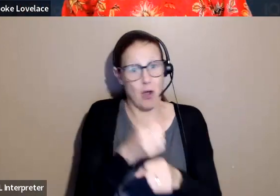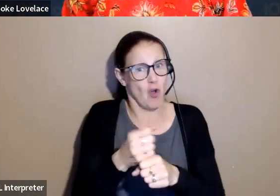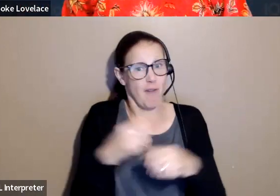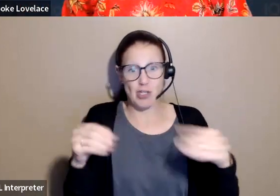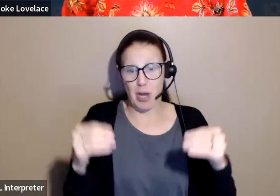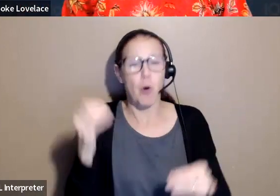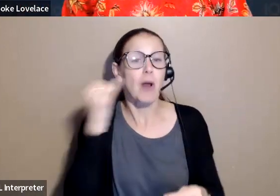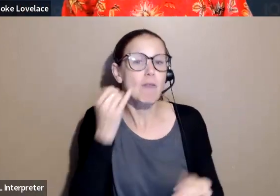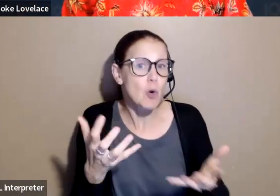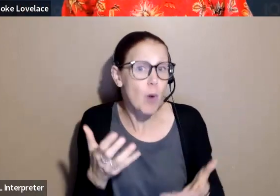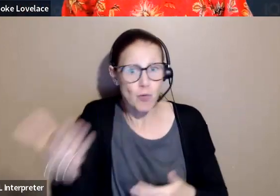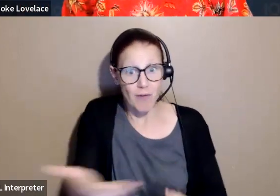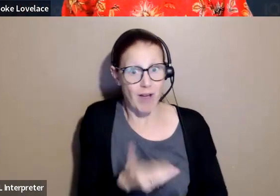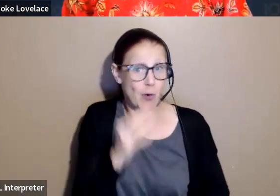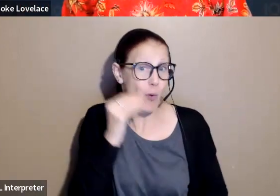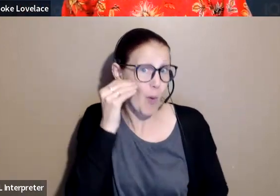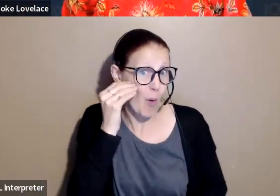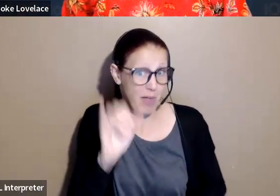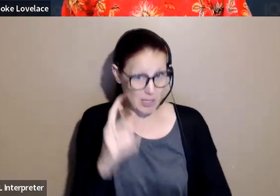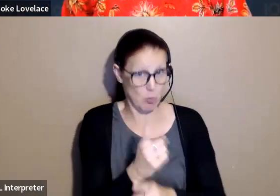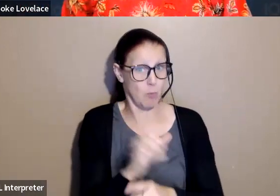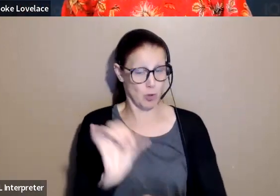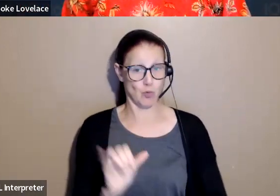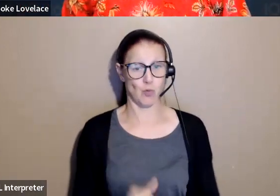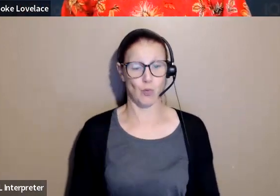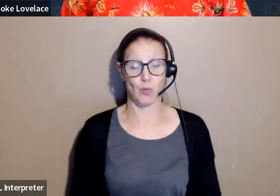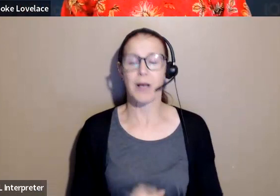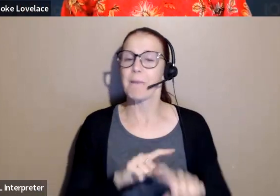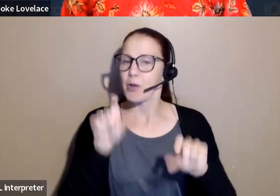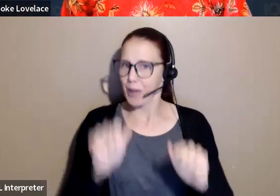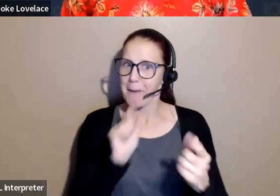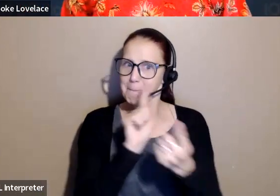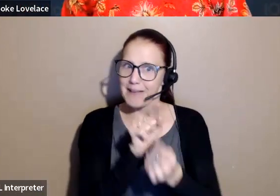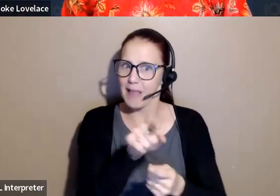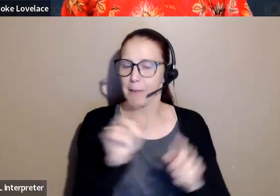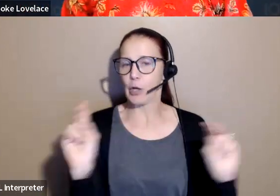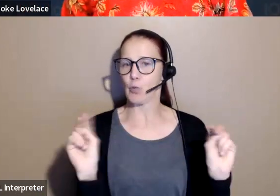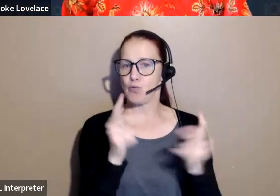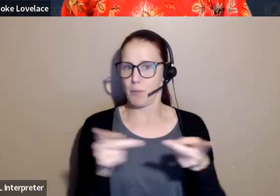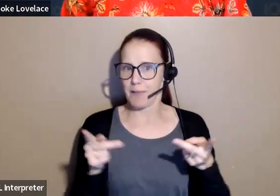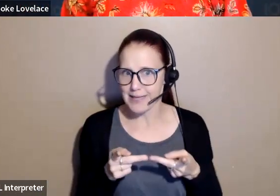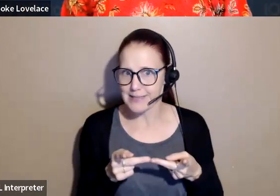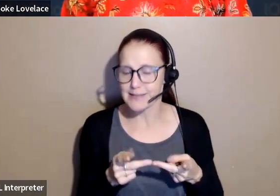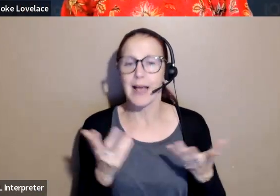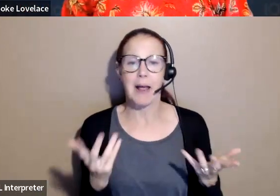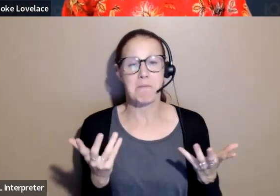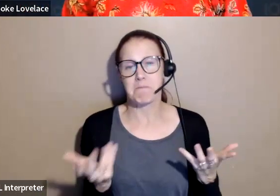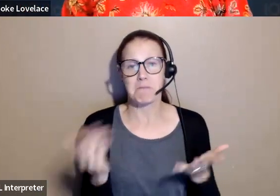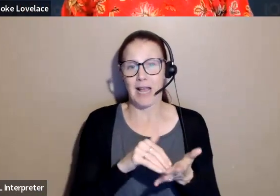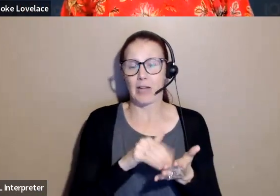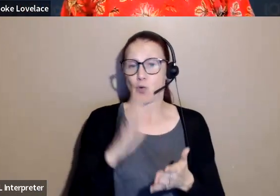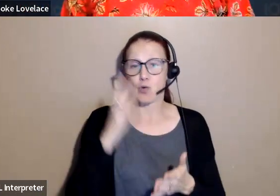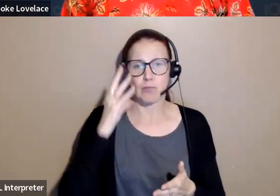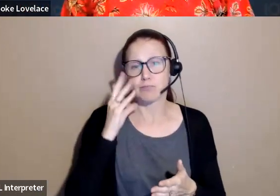Or if you'd like to invite them to your home, that's appropriate also. But you can meet them in a neutral place and just, again, share your